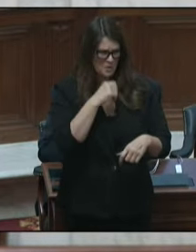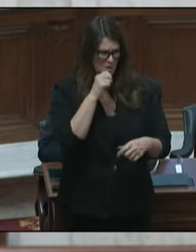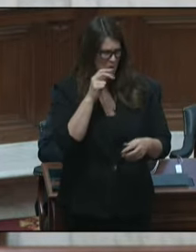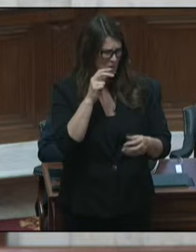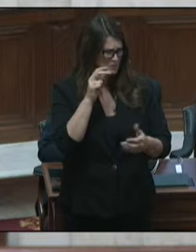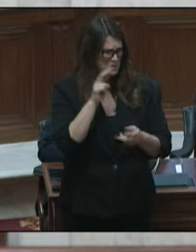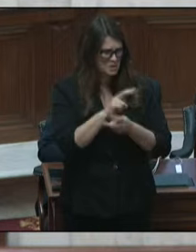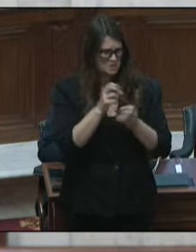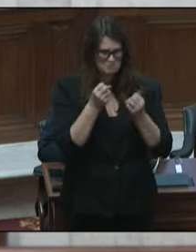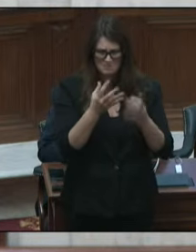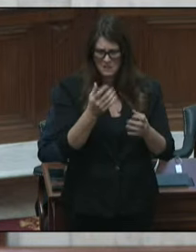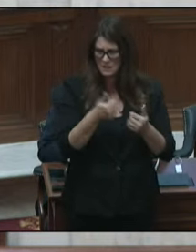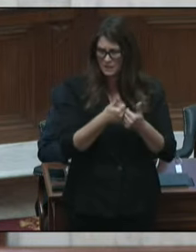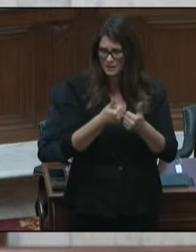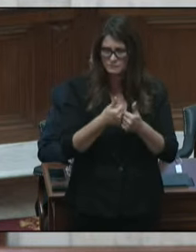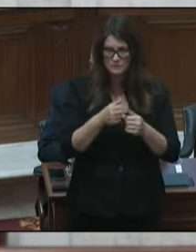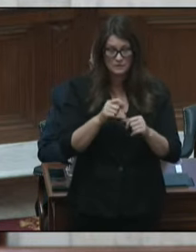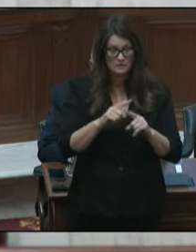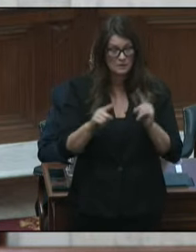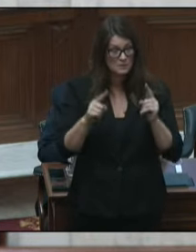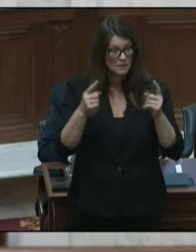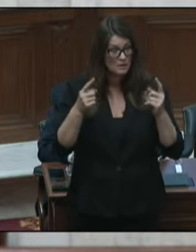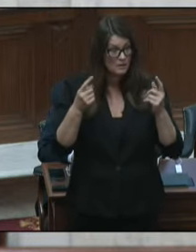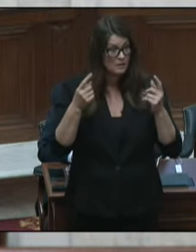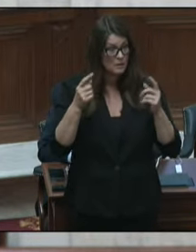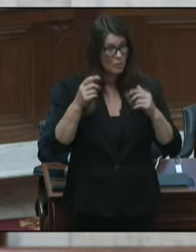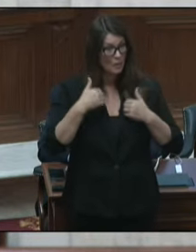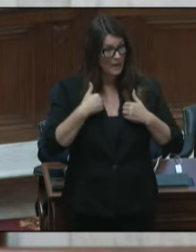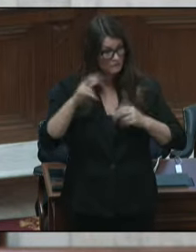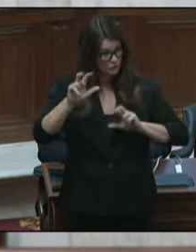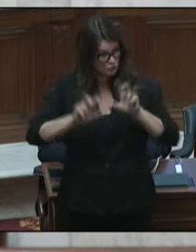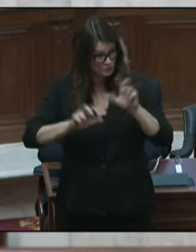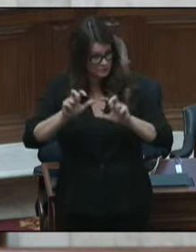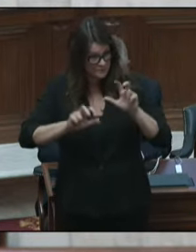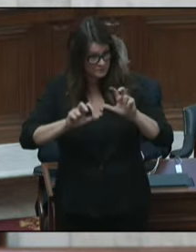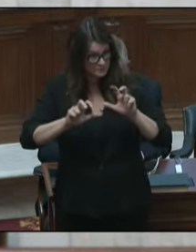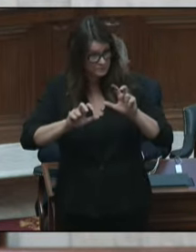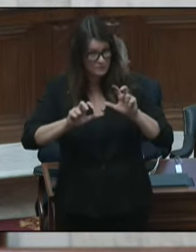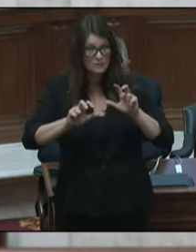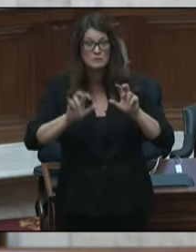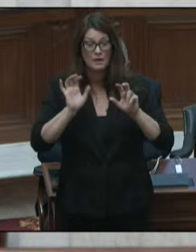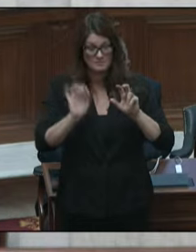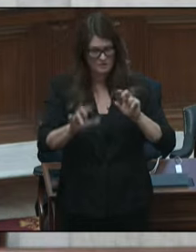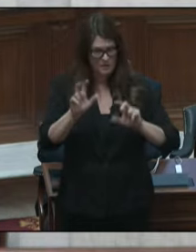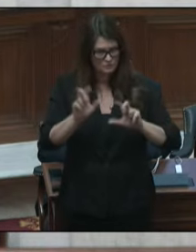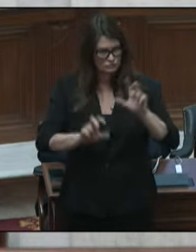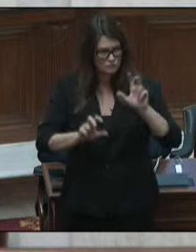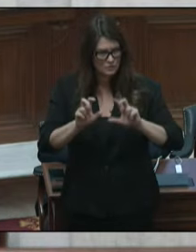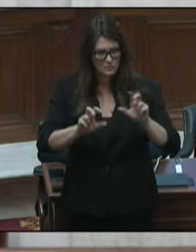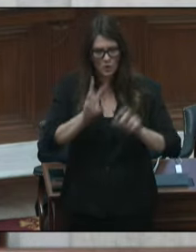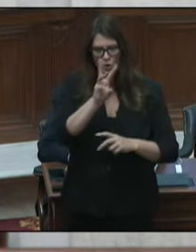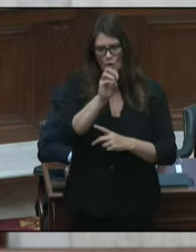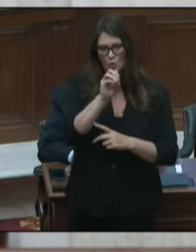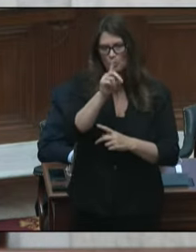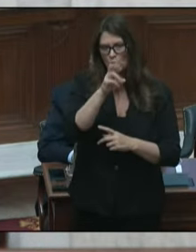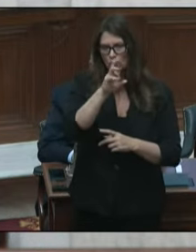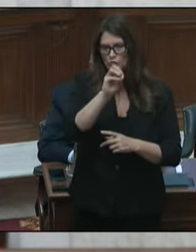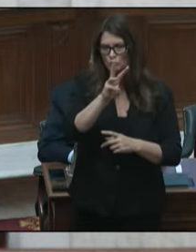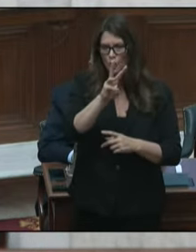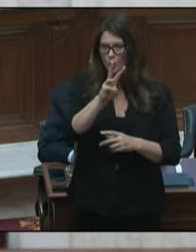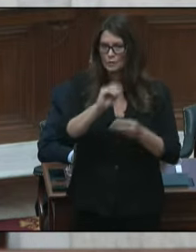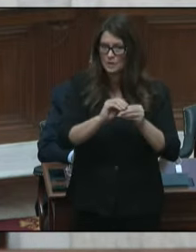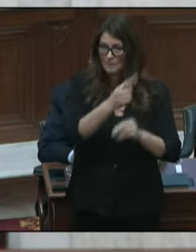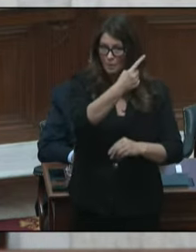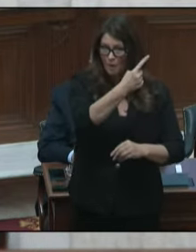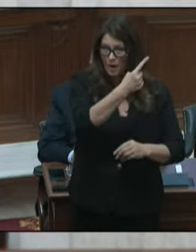East. But then we played them in the tournament. And it just so happened that Woodrow had the number one seed, and